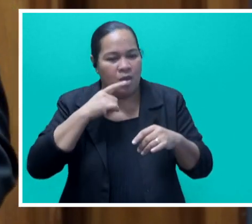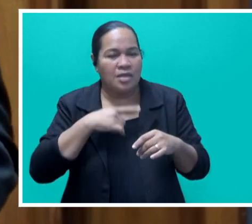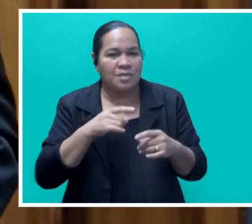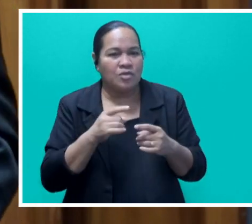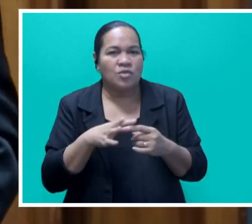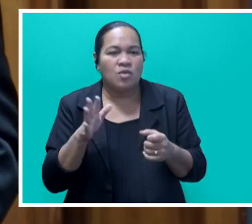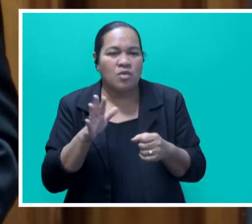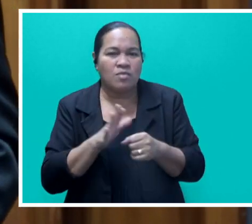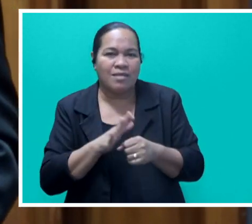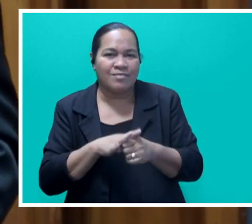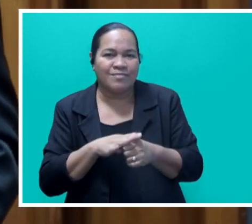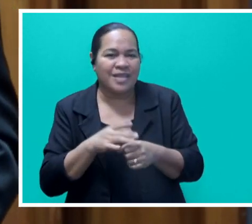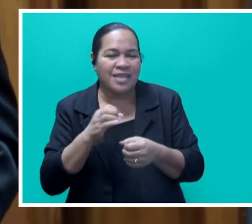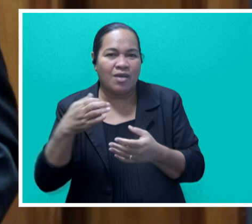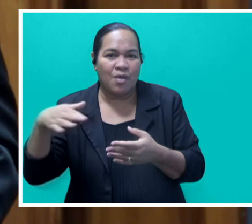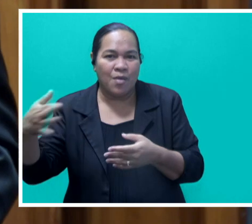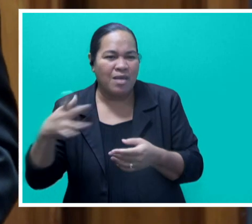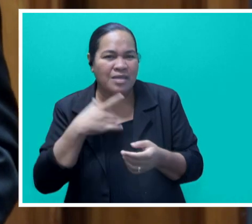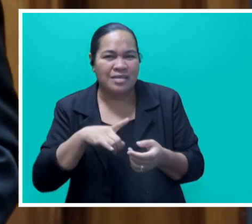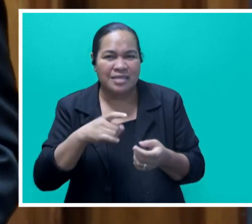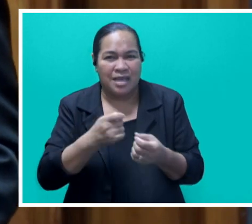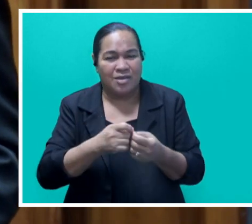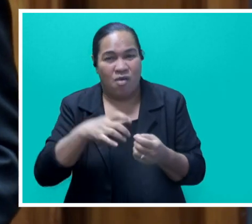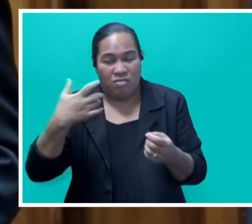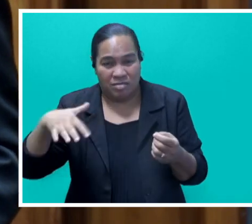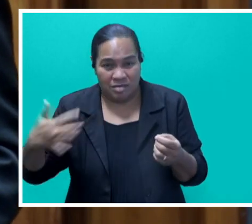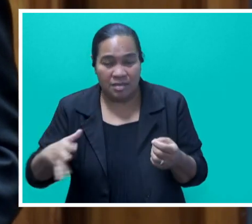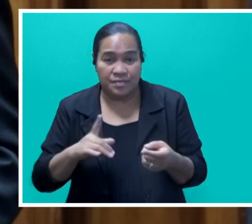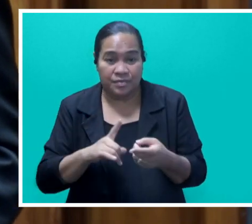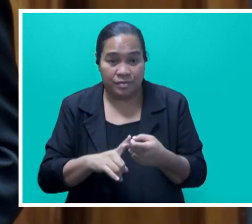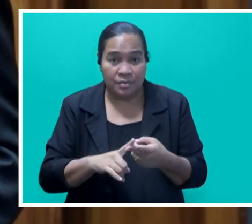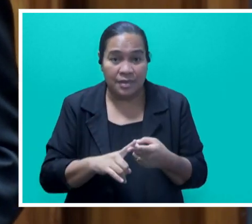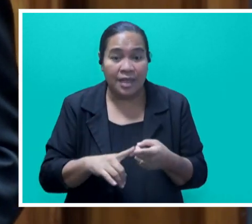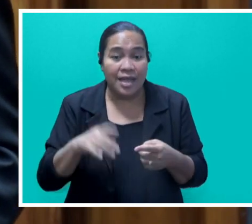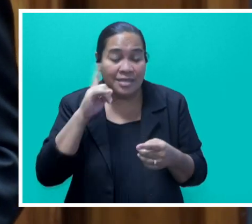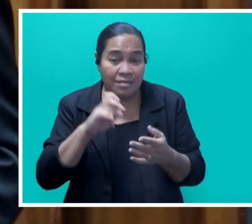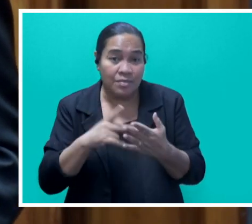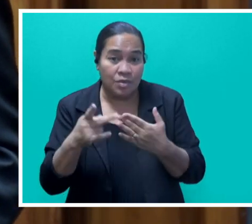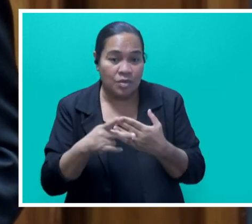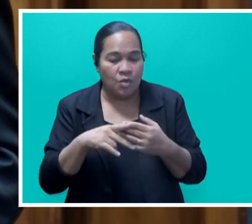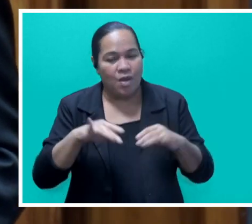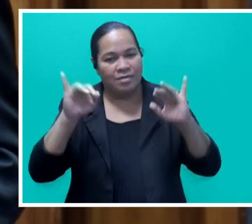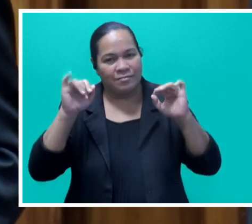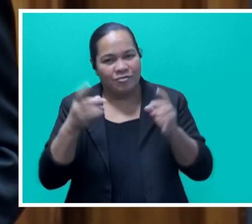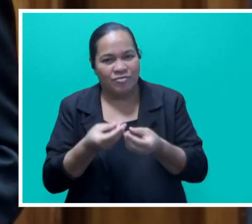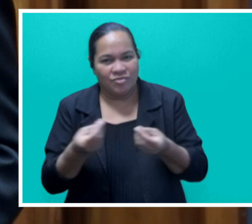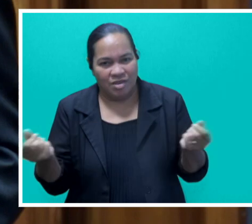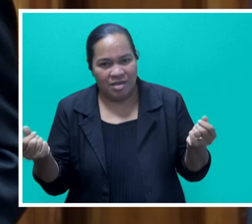business. IPEF is a US-led initiative that addresses the issues and challenges of the 21st